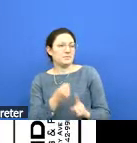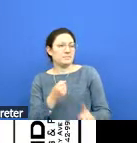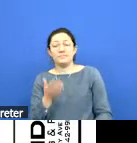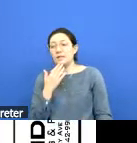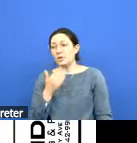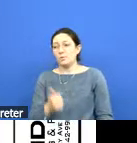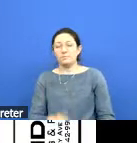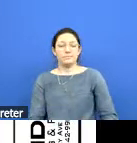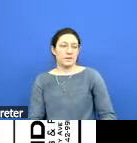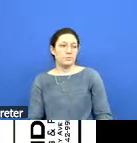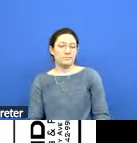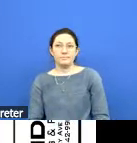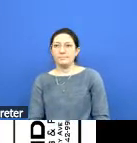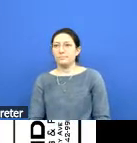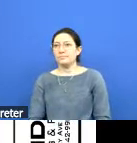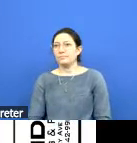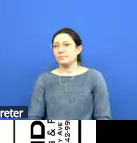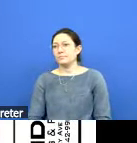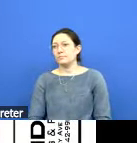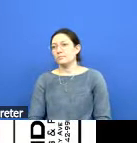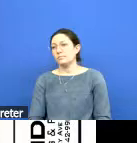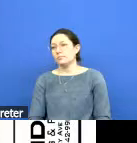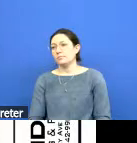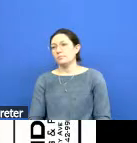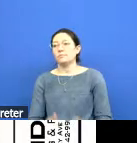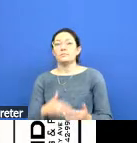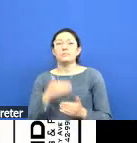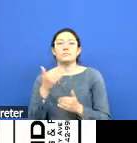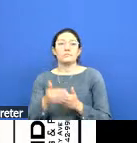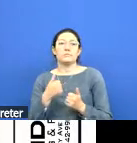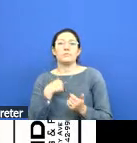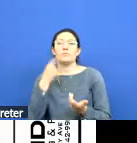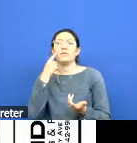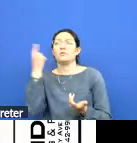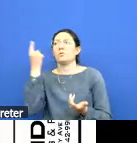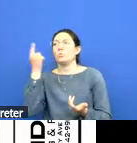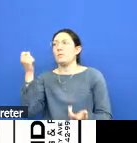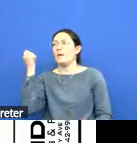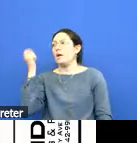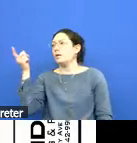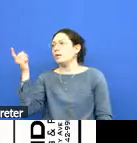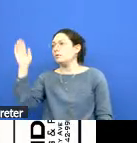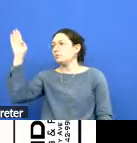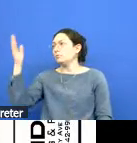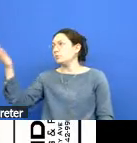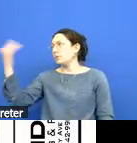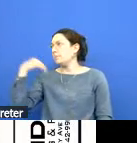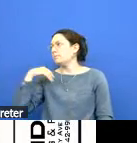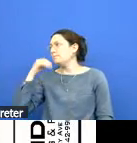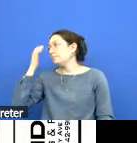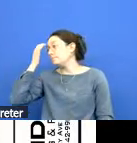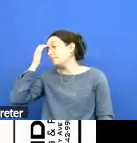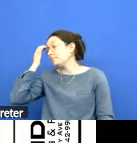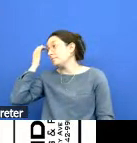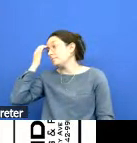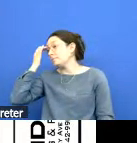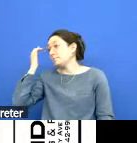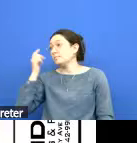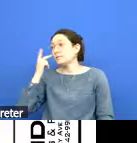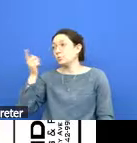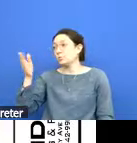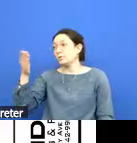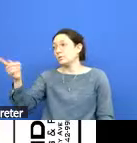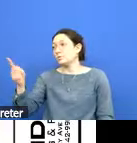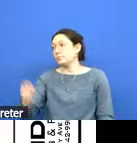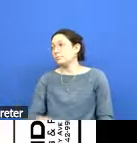thank you. Thank you. Thank you. Next, there was someone back here coming up. And I saw